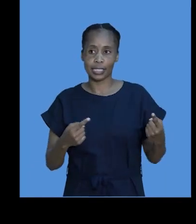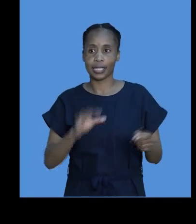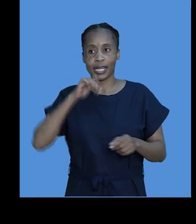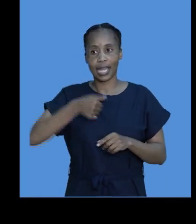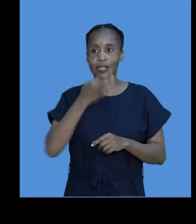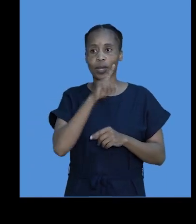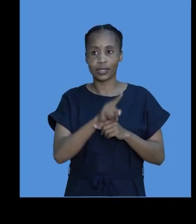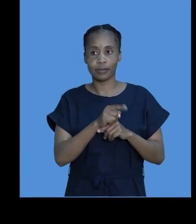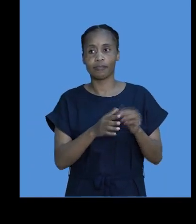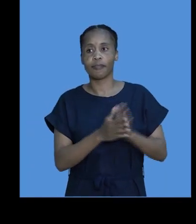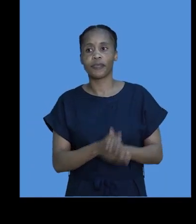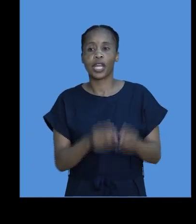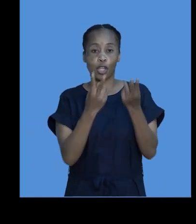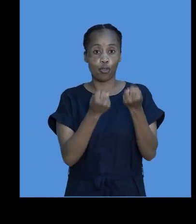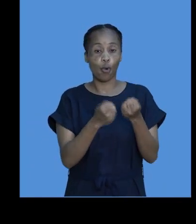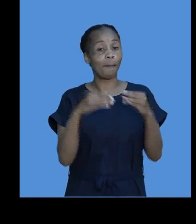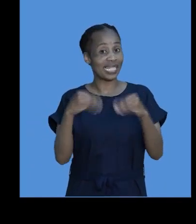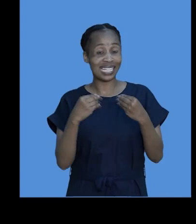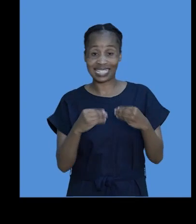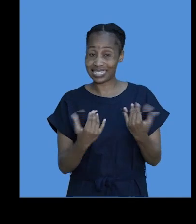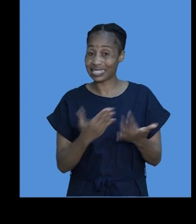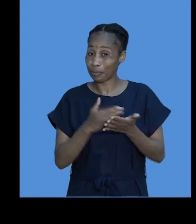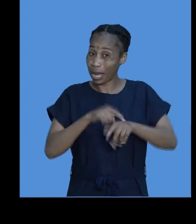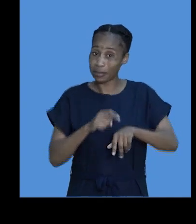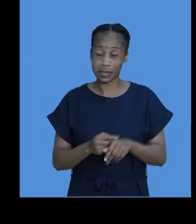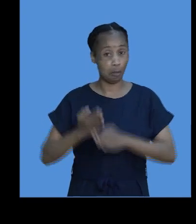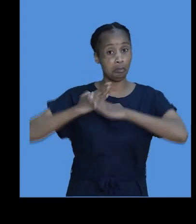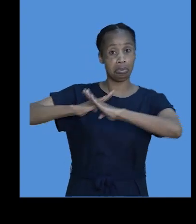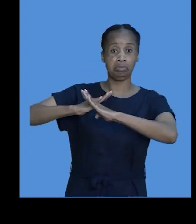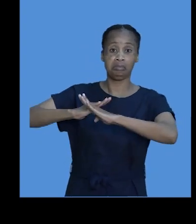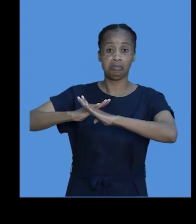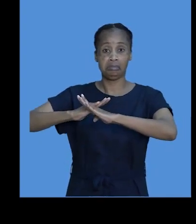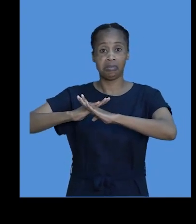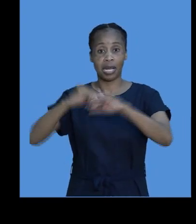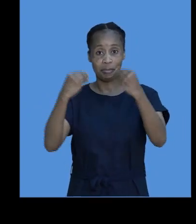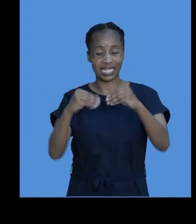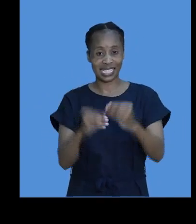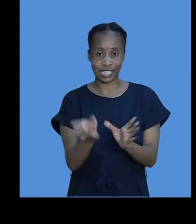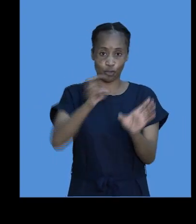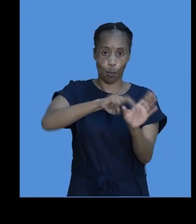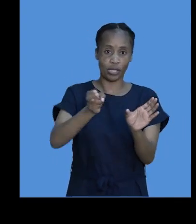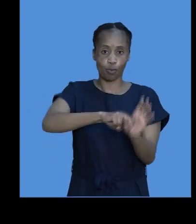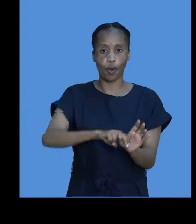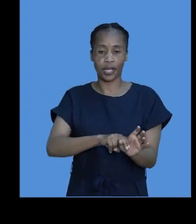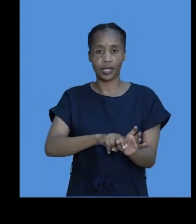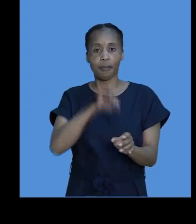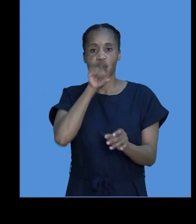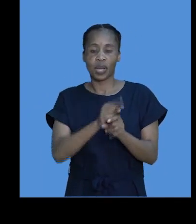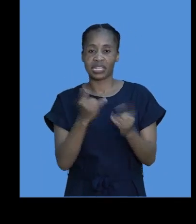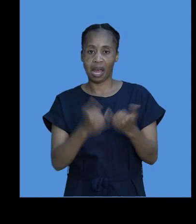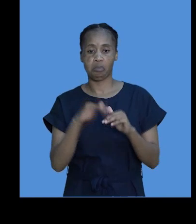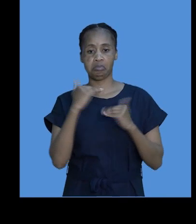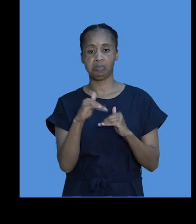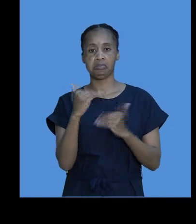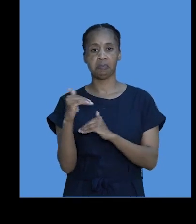new businesses sometimes are prevented from entering the industry. Thereby, it limits competition.